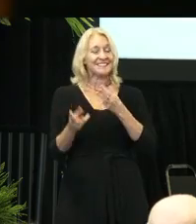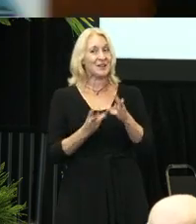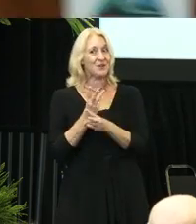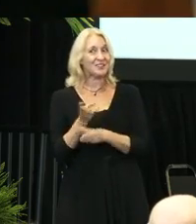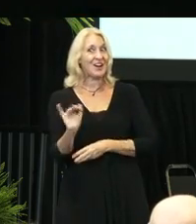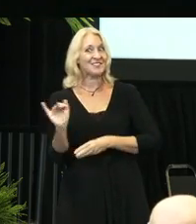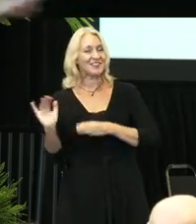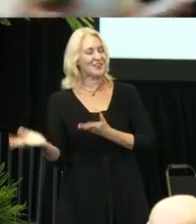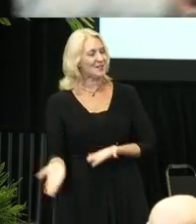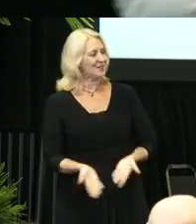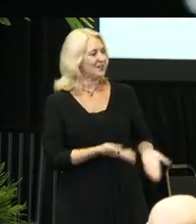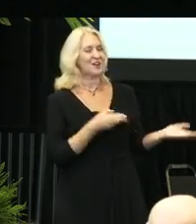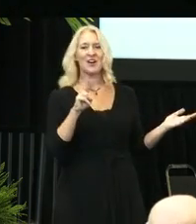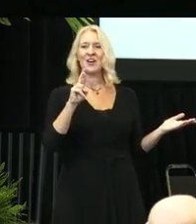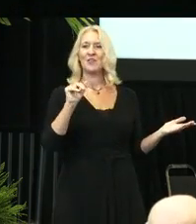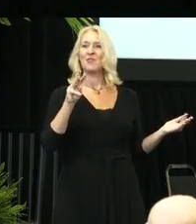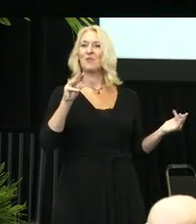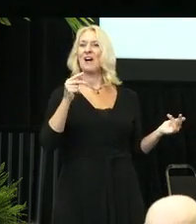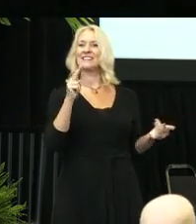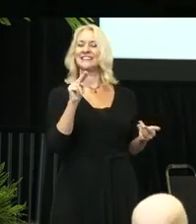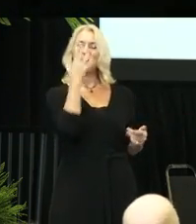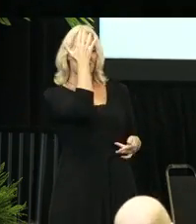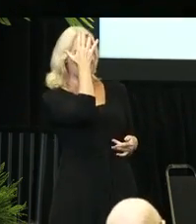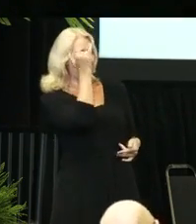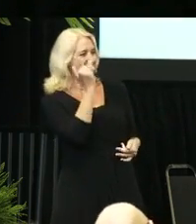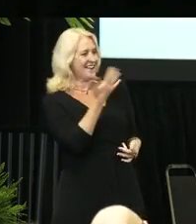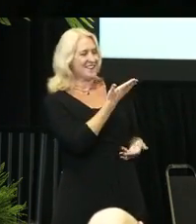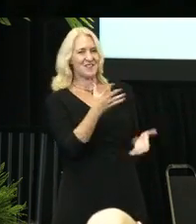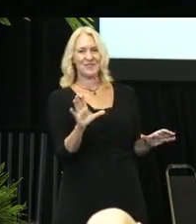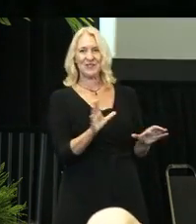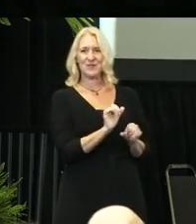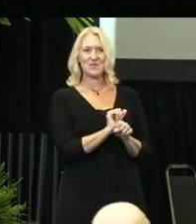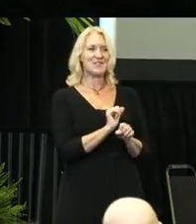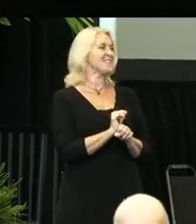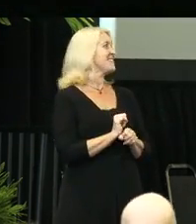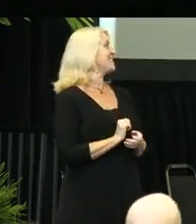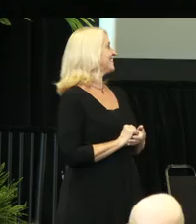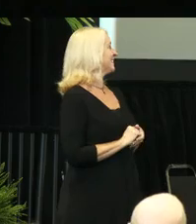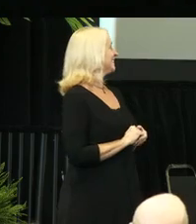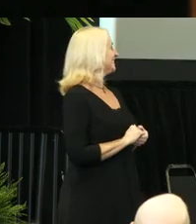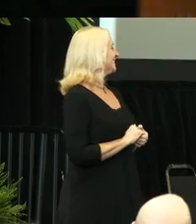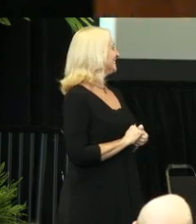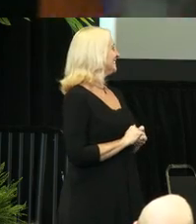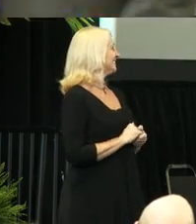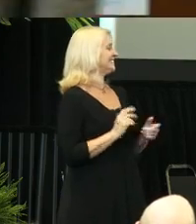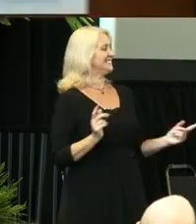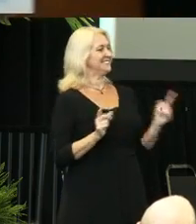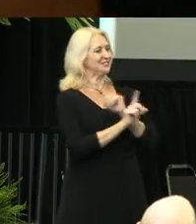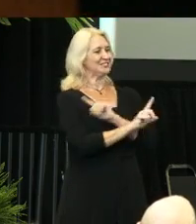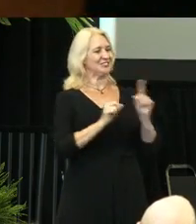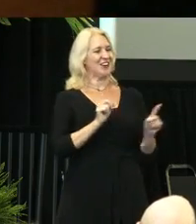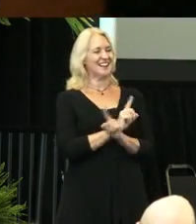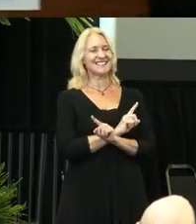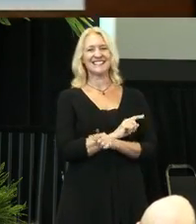Rosalind, why do you do what you do? Yeah. You're doing a little crisscross? Oh.